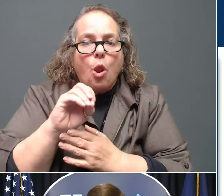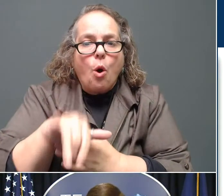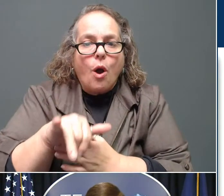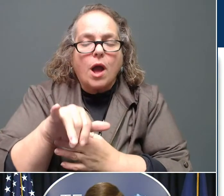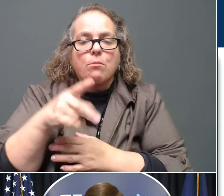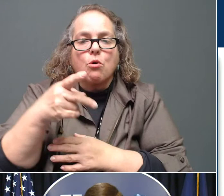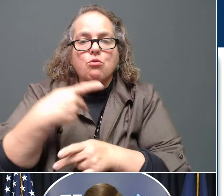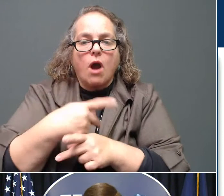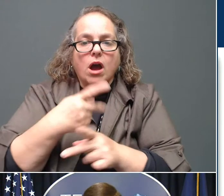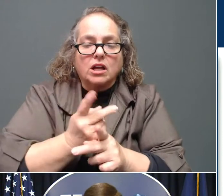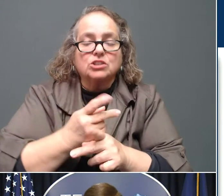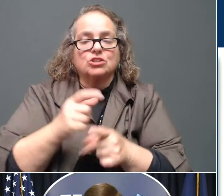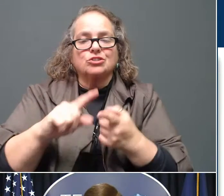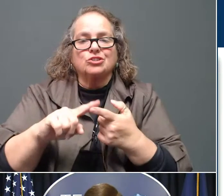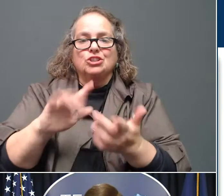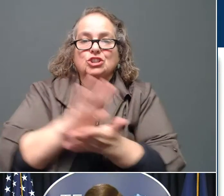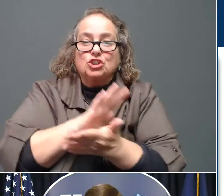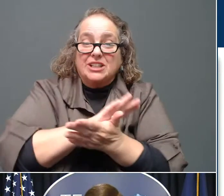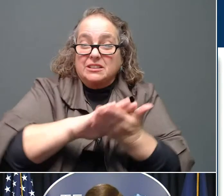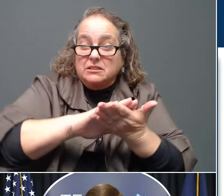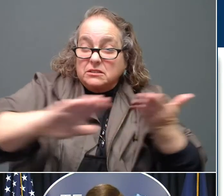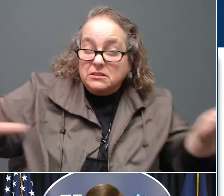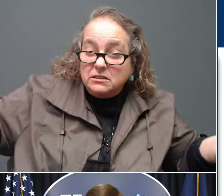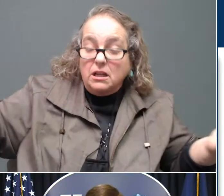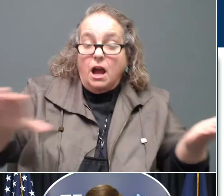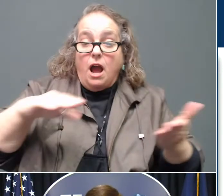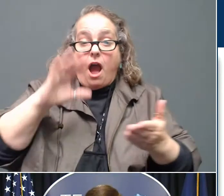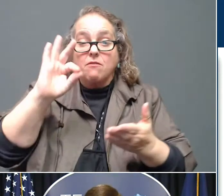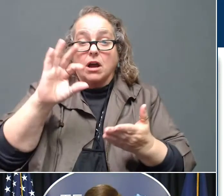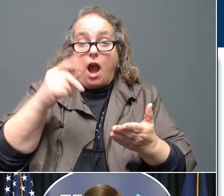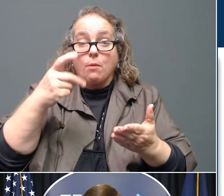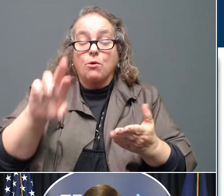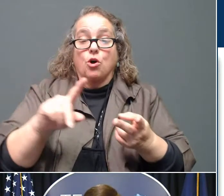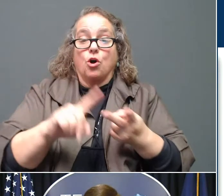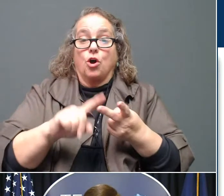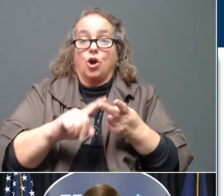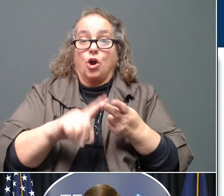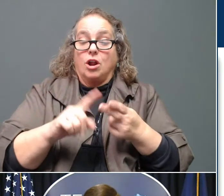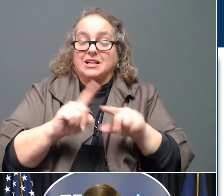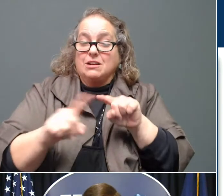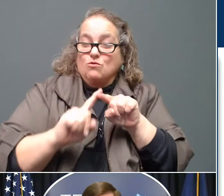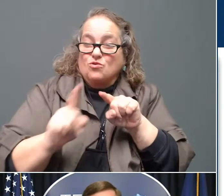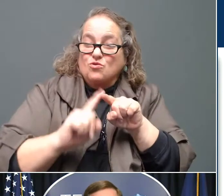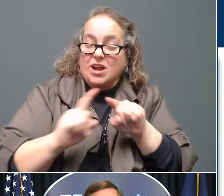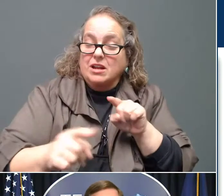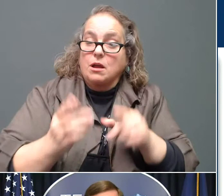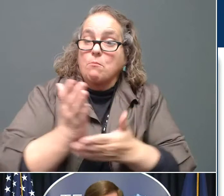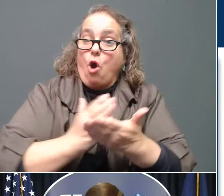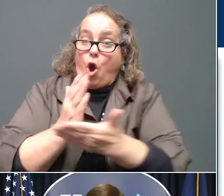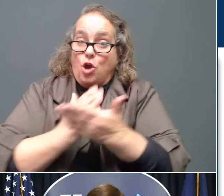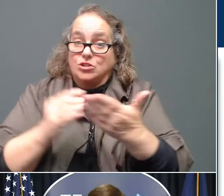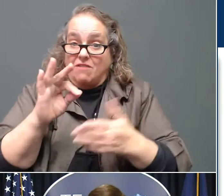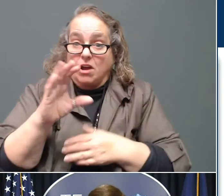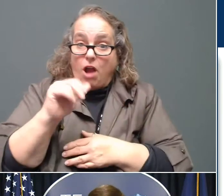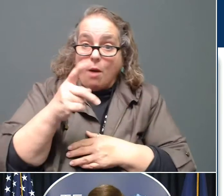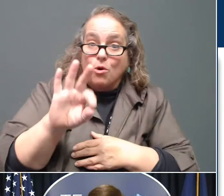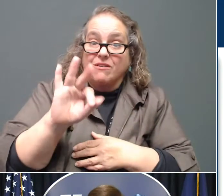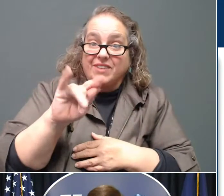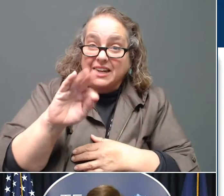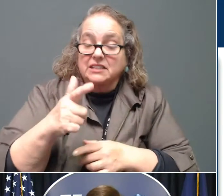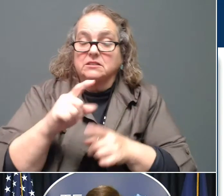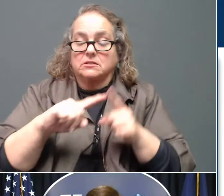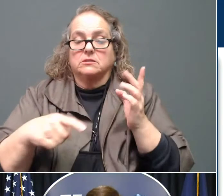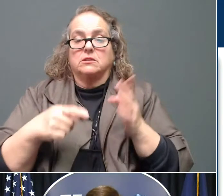strip, foil, tube, and other fabricated components, the company serves customers throughout North America